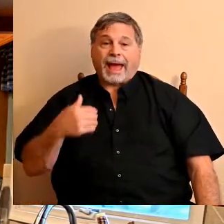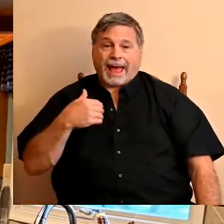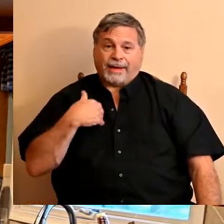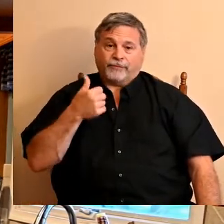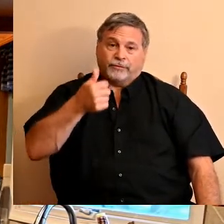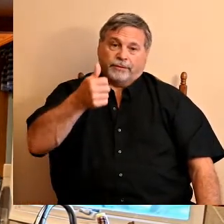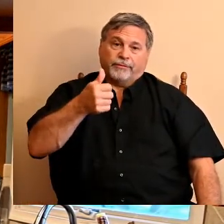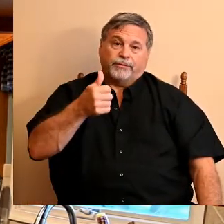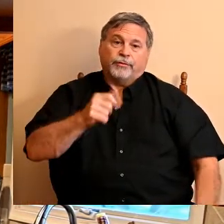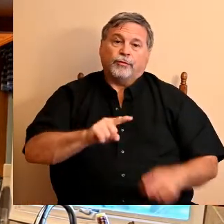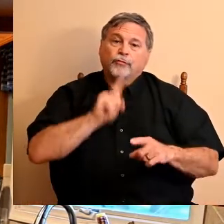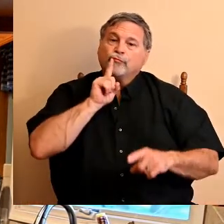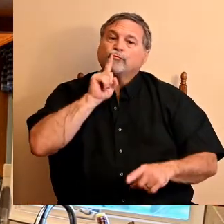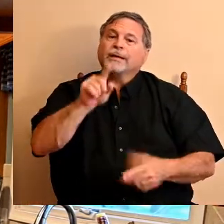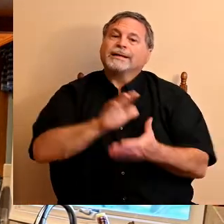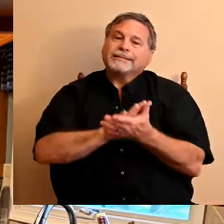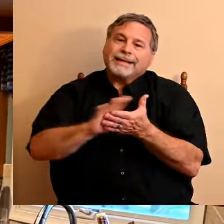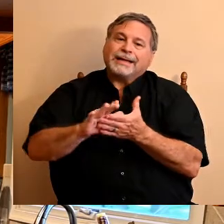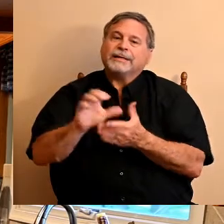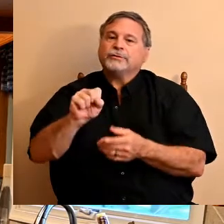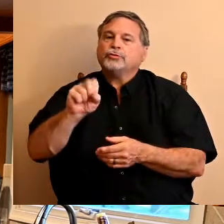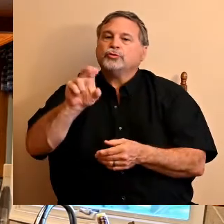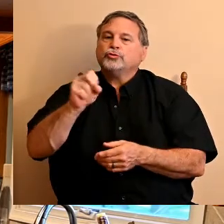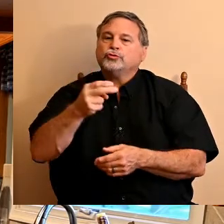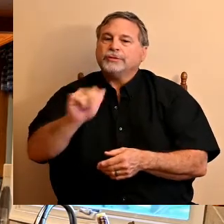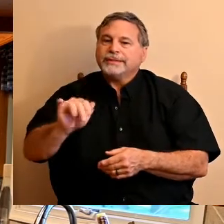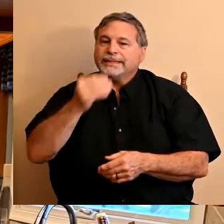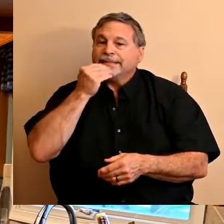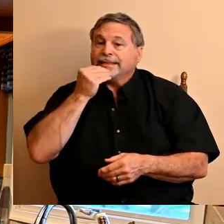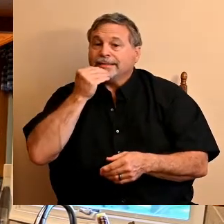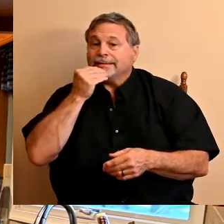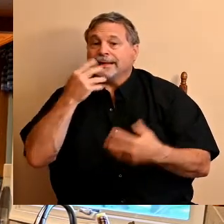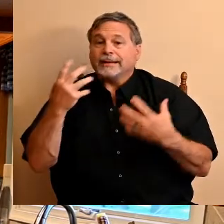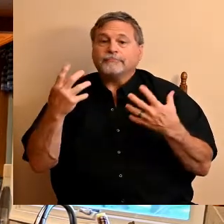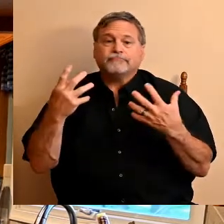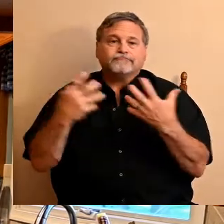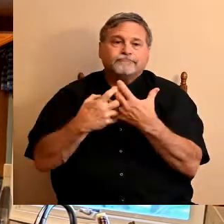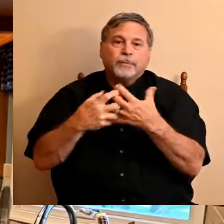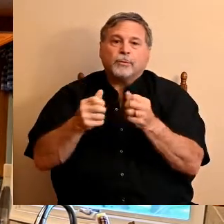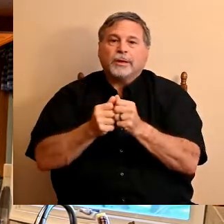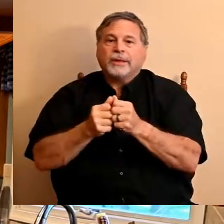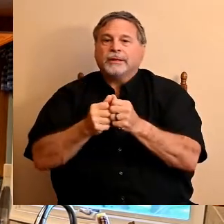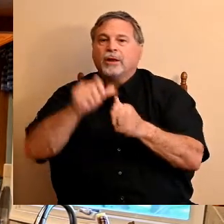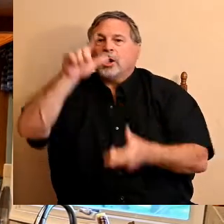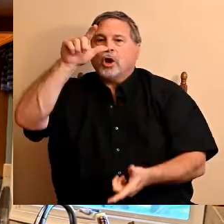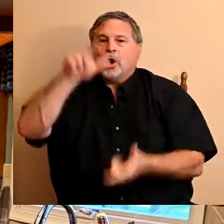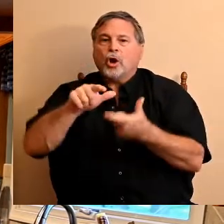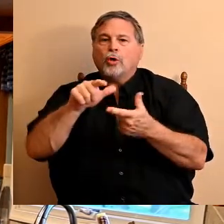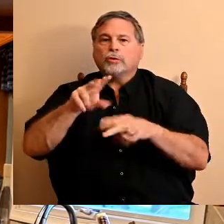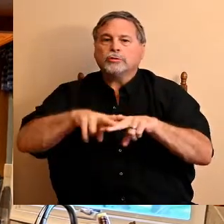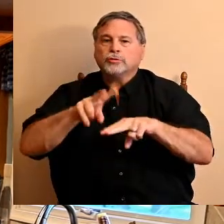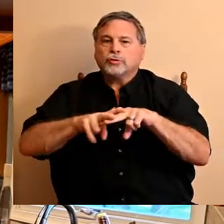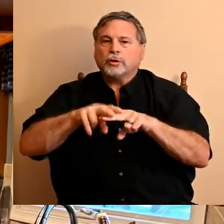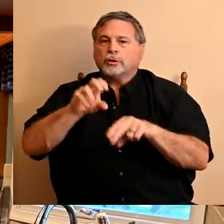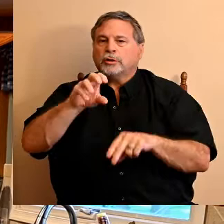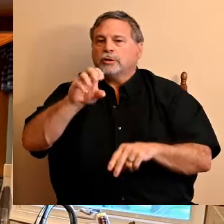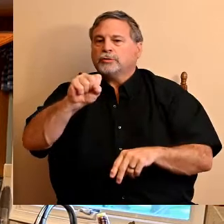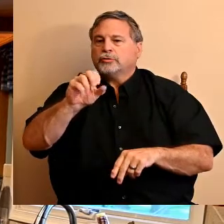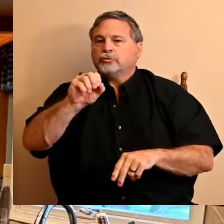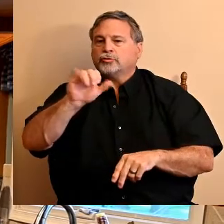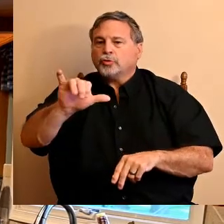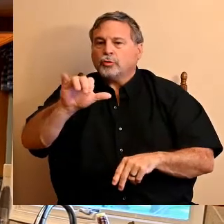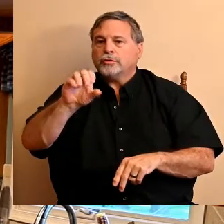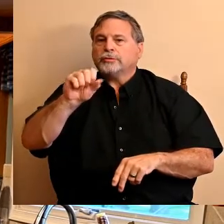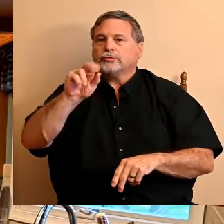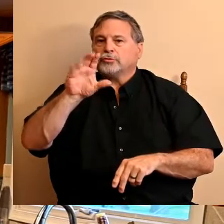nice sushi to eat. Pair with that a little bit of low salt sodium soy sauce, or you can